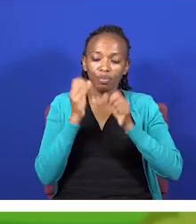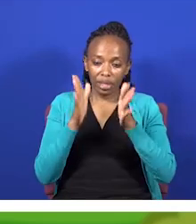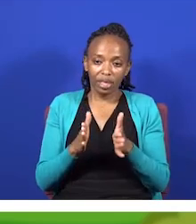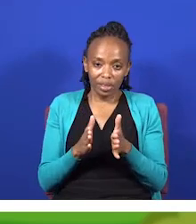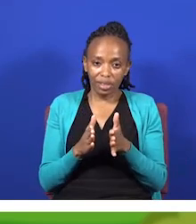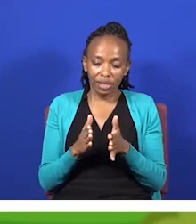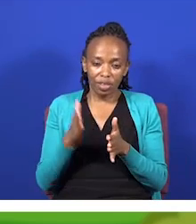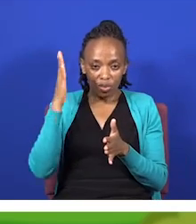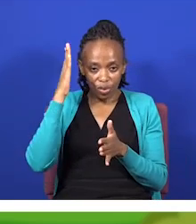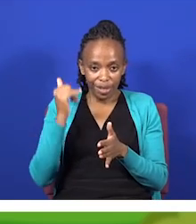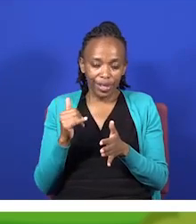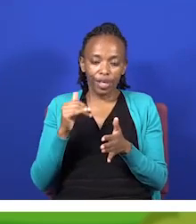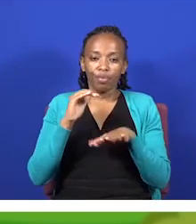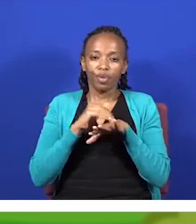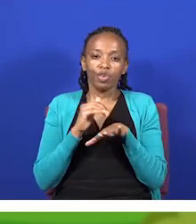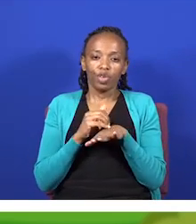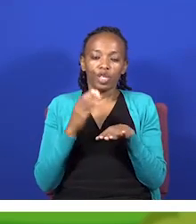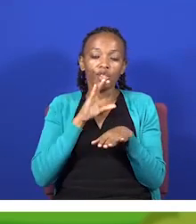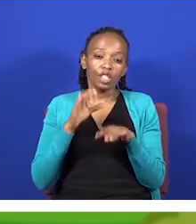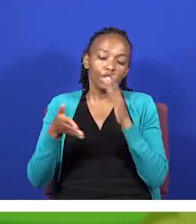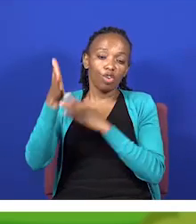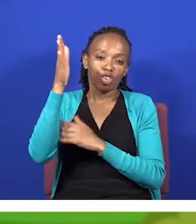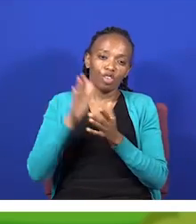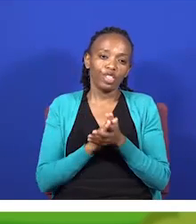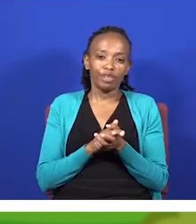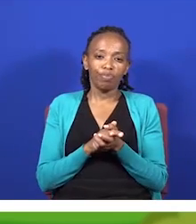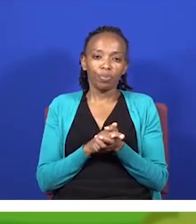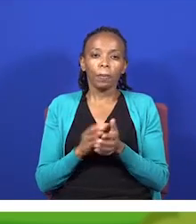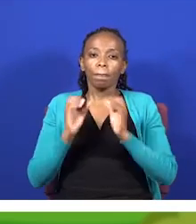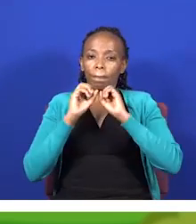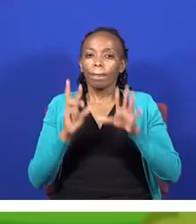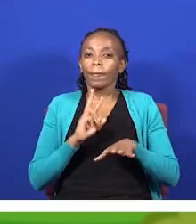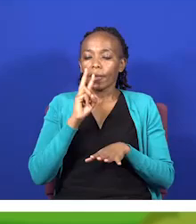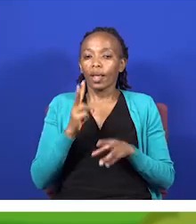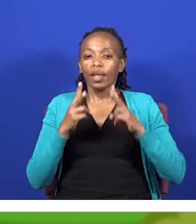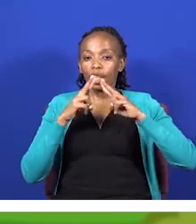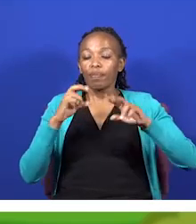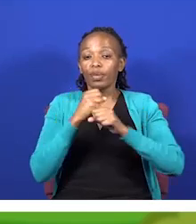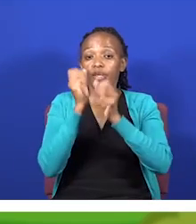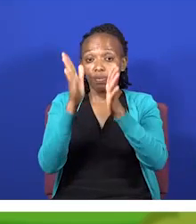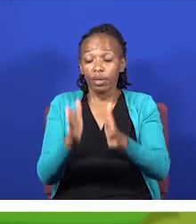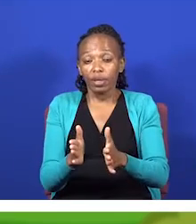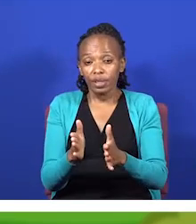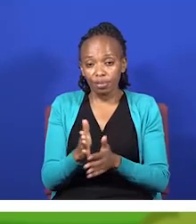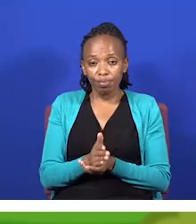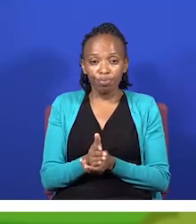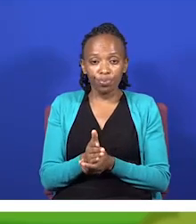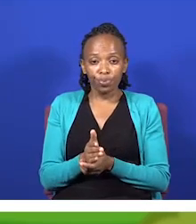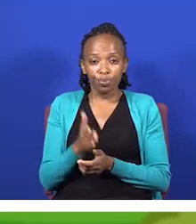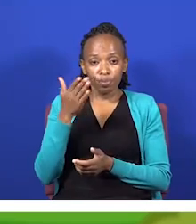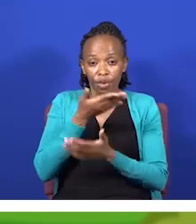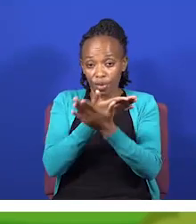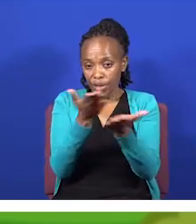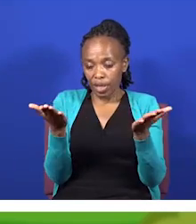peacemakers, for they shall be called sons of God." Blessed are the peacemakers, for